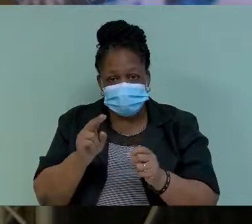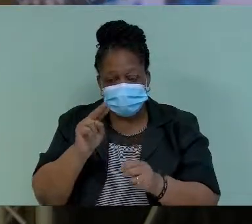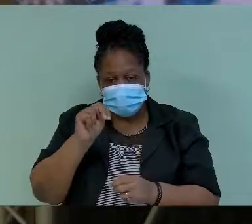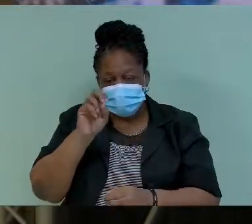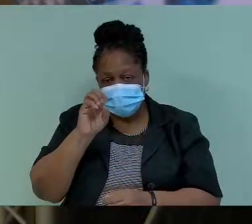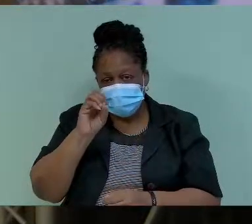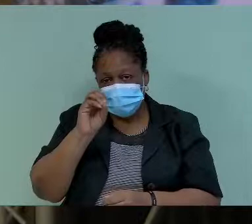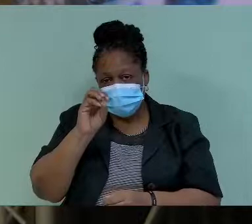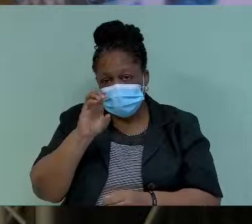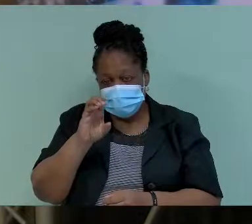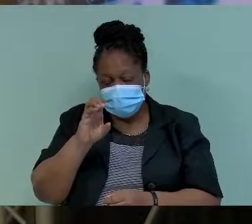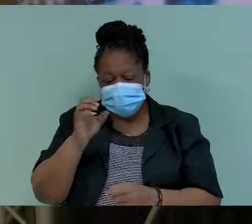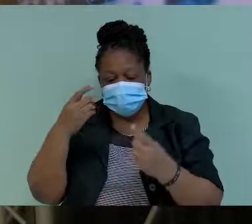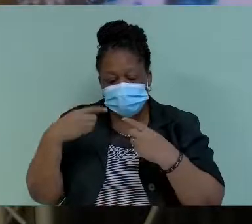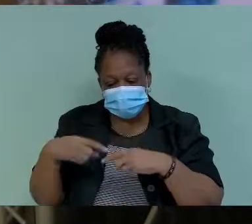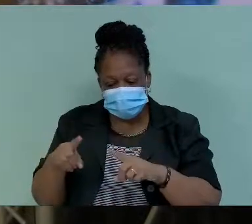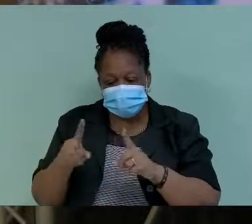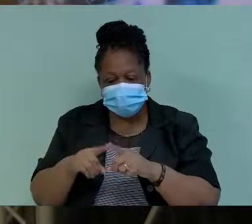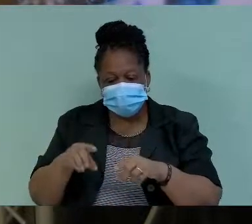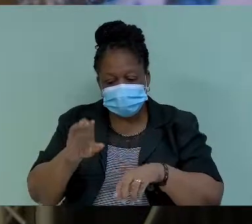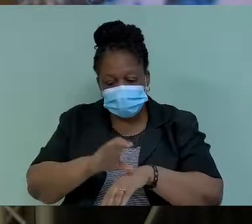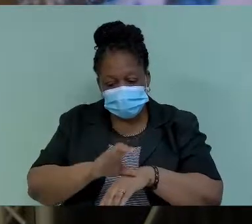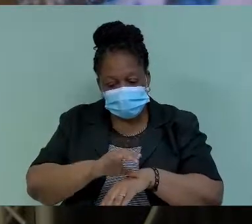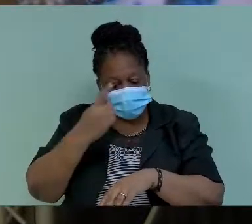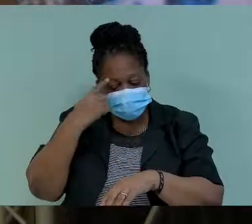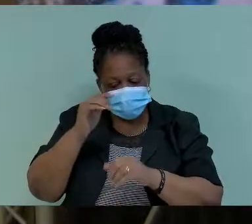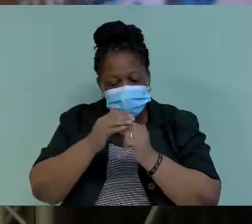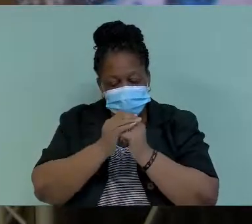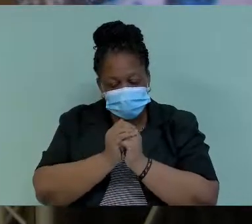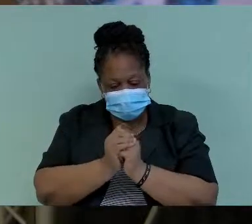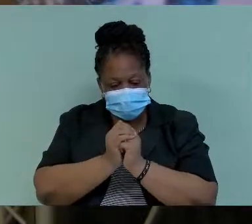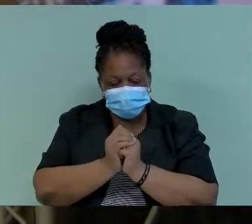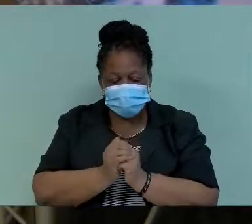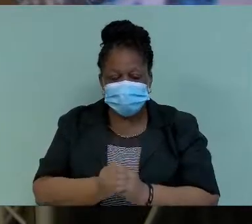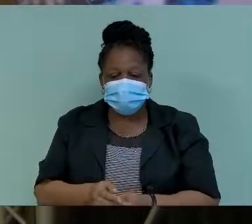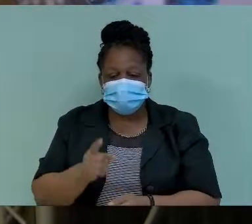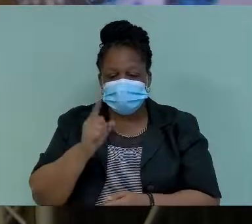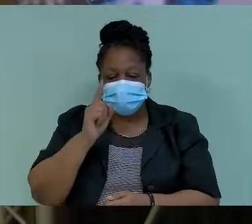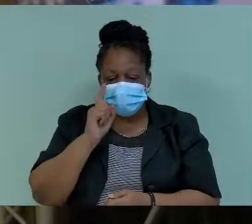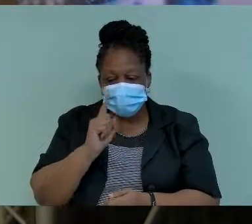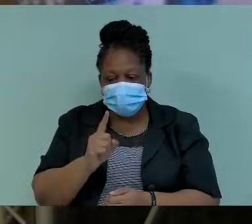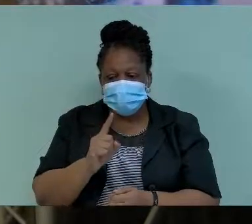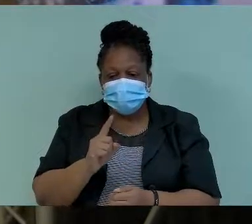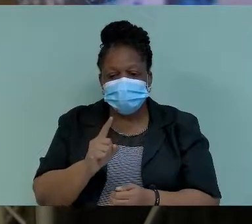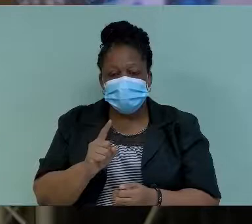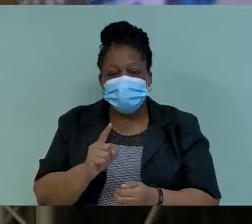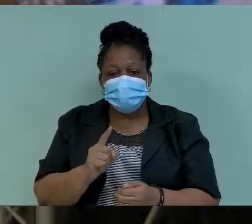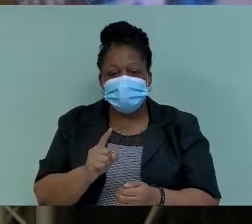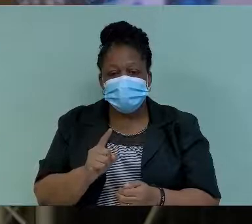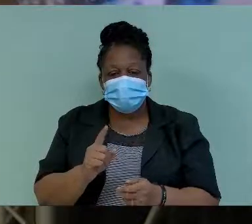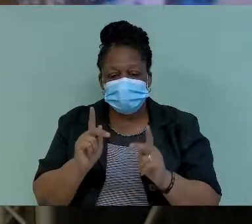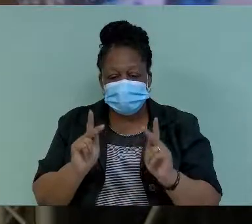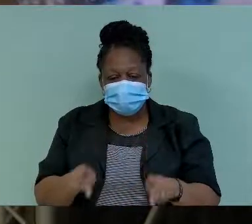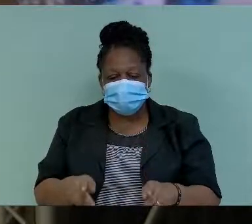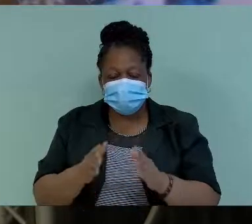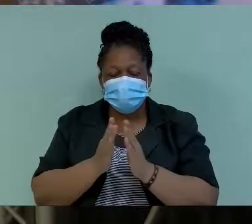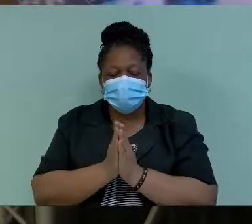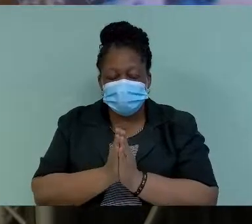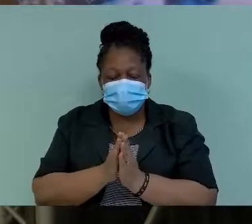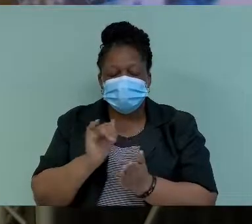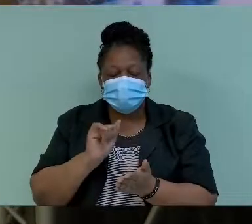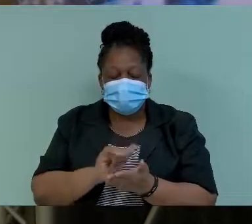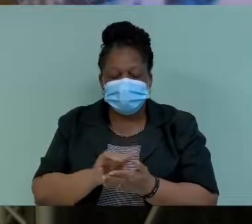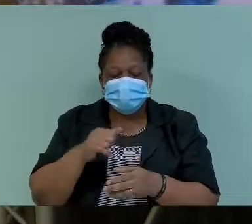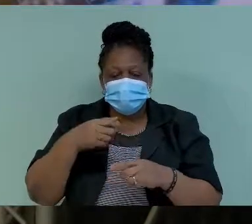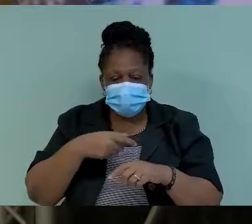to the sanctuary for worship, one of the clergy prayed for us to be back by May 31st, the Feast